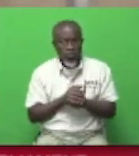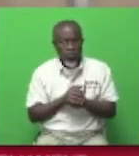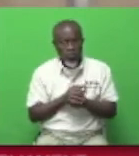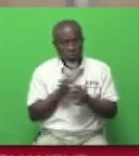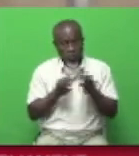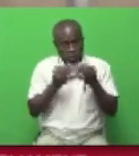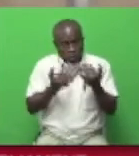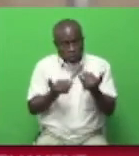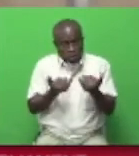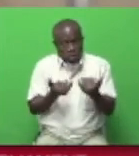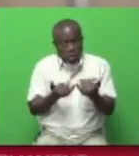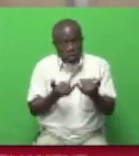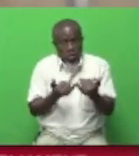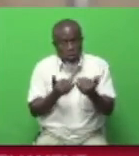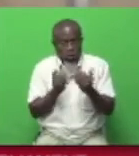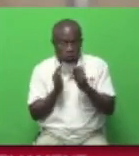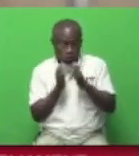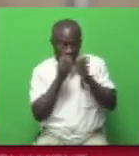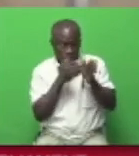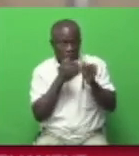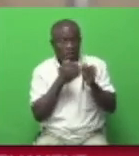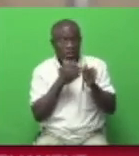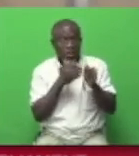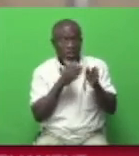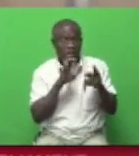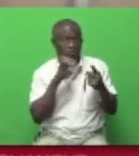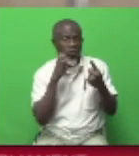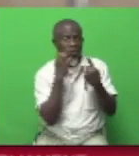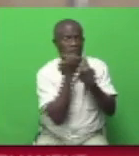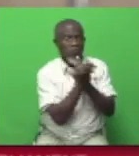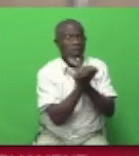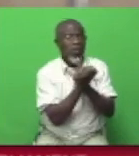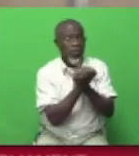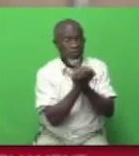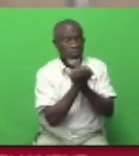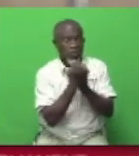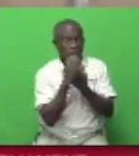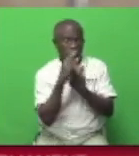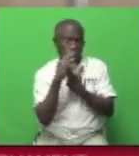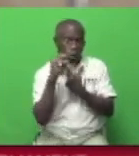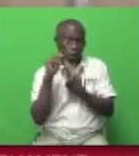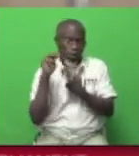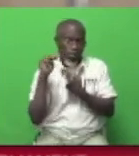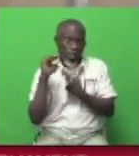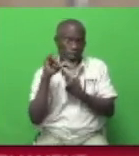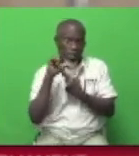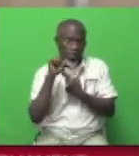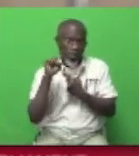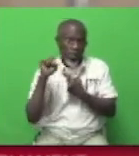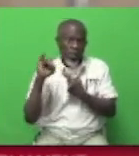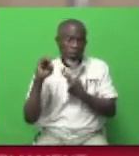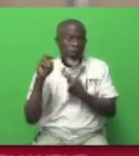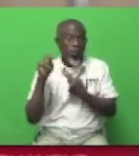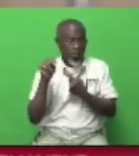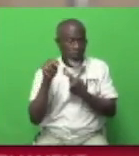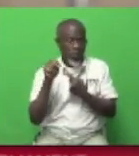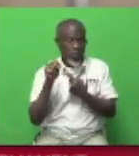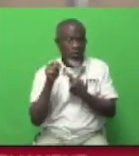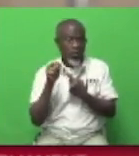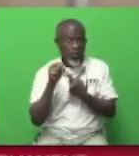turn to the Environmental Commission. The Environmental Commission also falls in the Office of the Attorney General and the Ministry of Legal